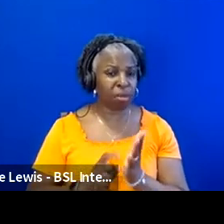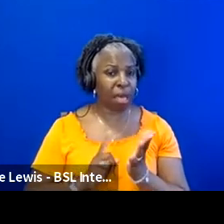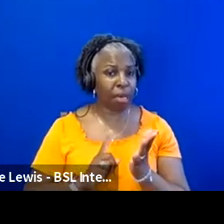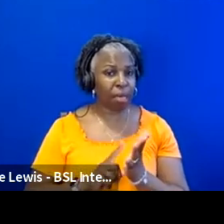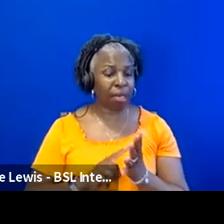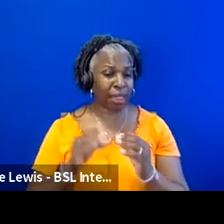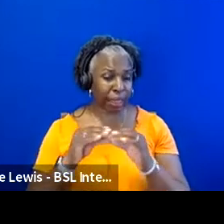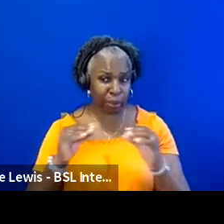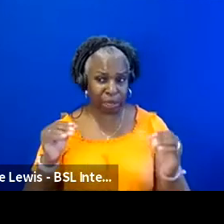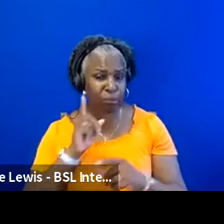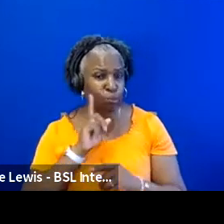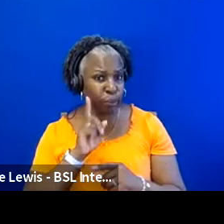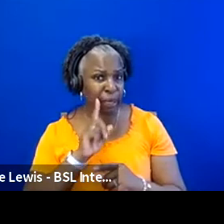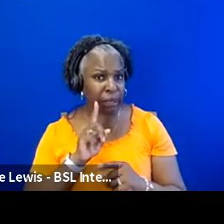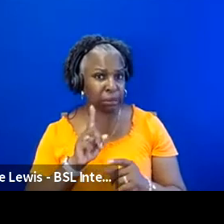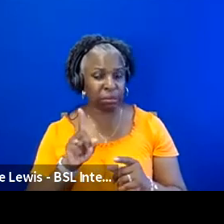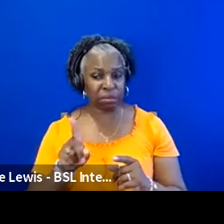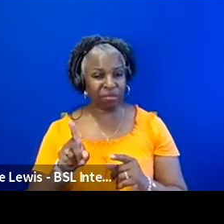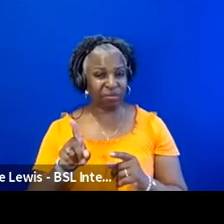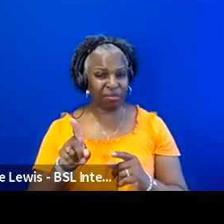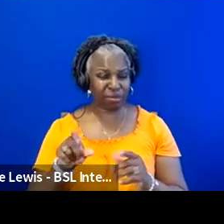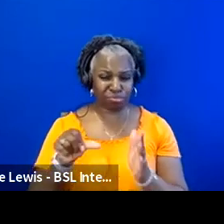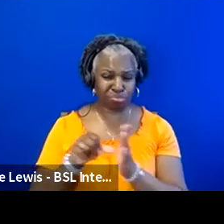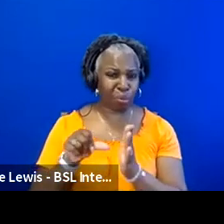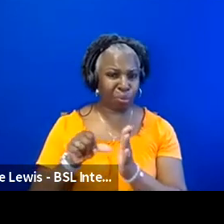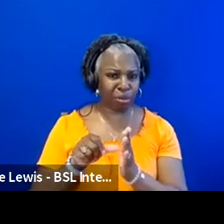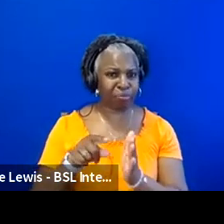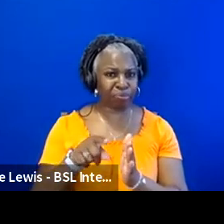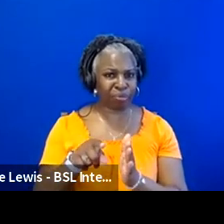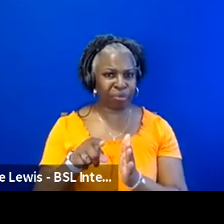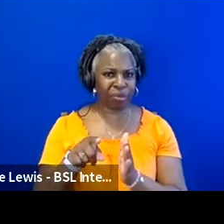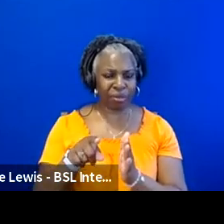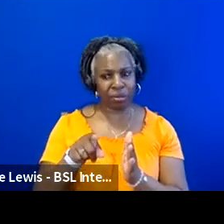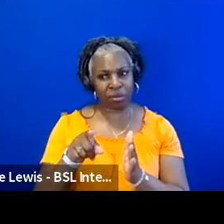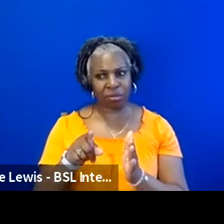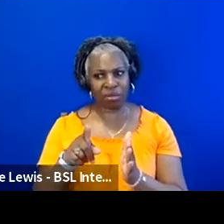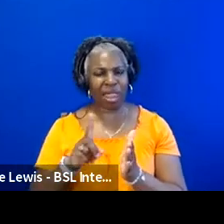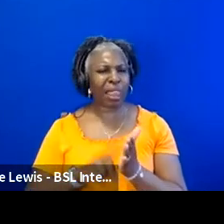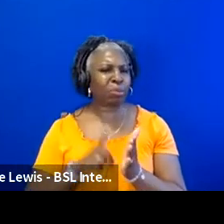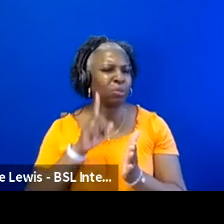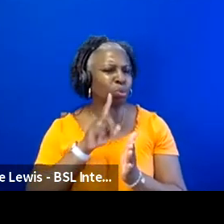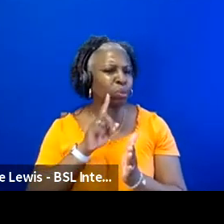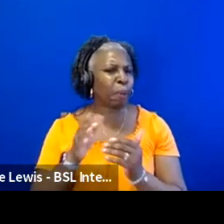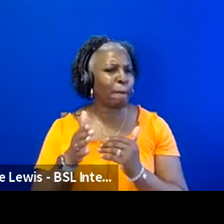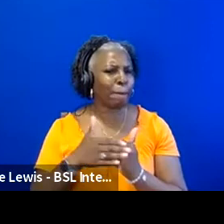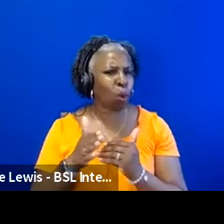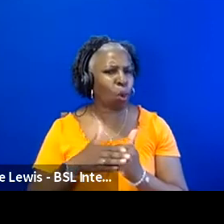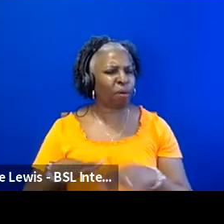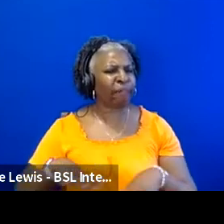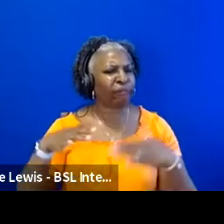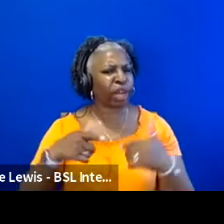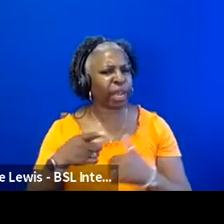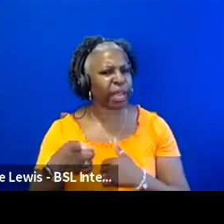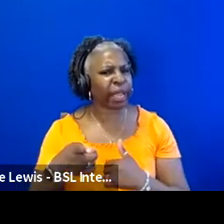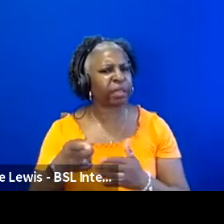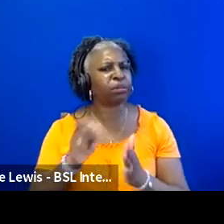issue with Lebanese women is Lebanese women tend to be much more active in journalism because there are fewer restrictions